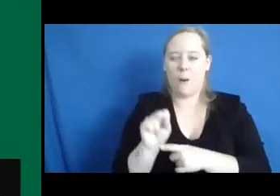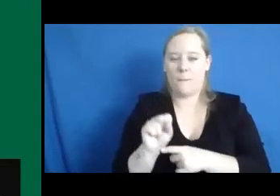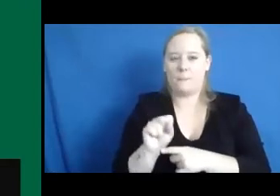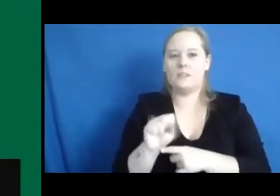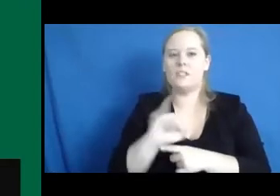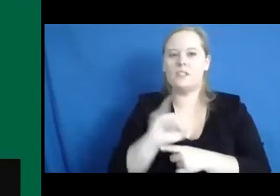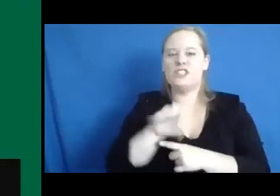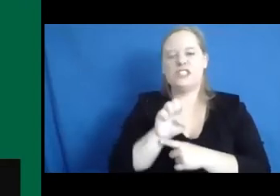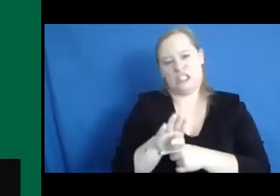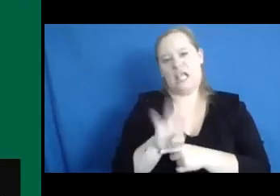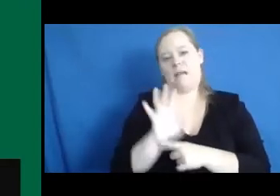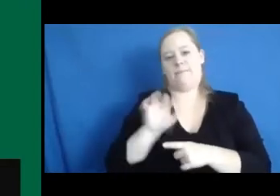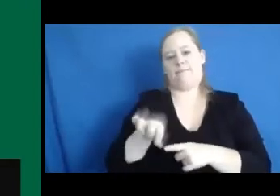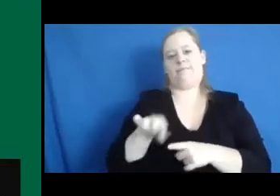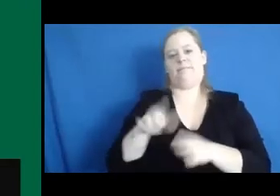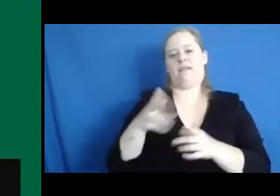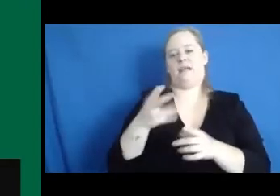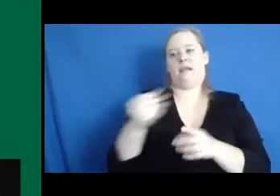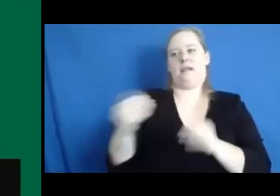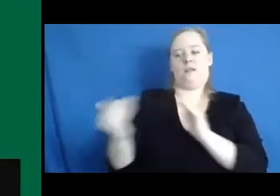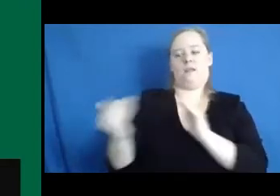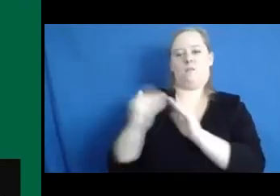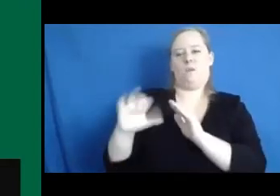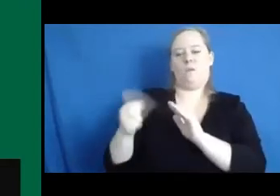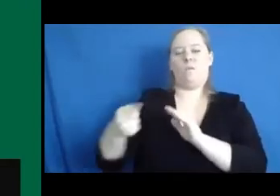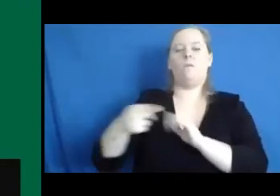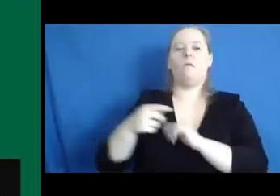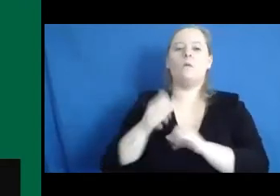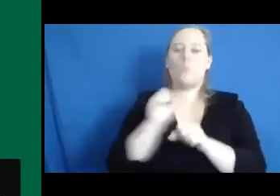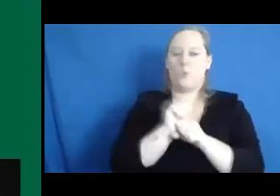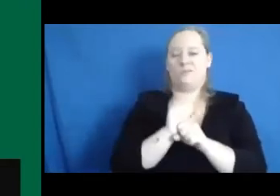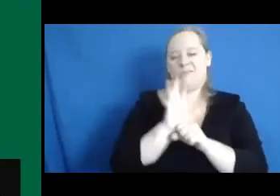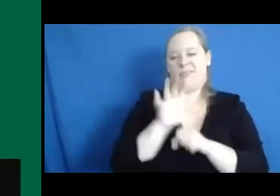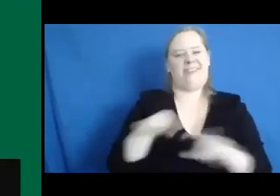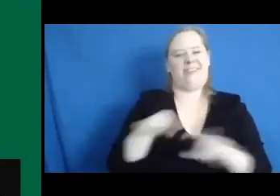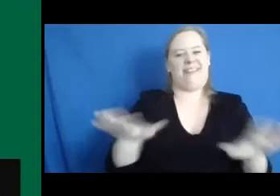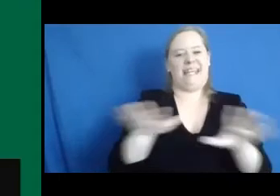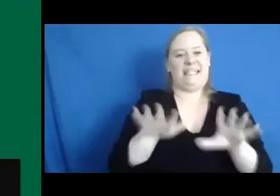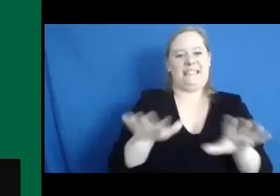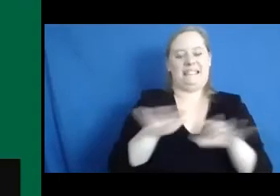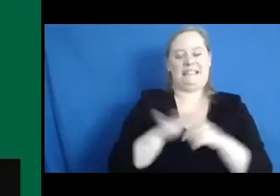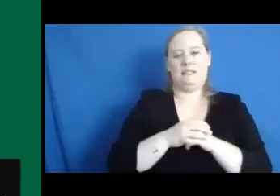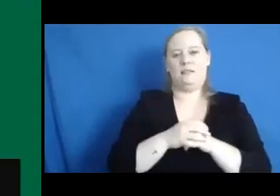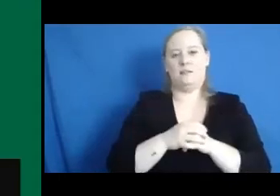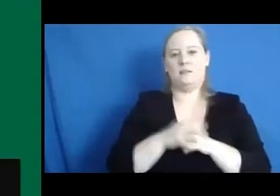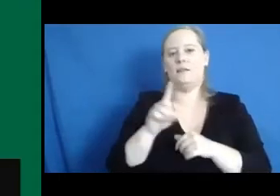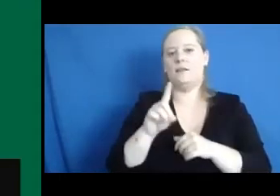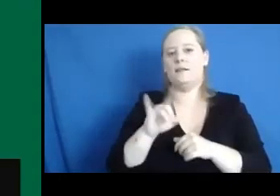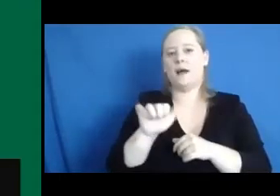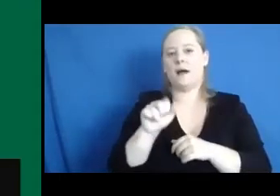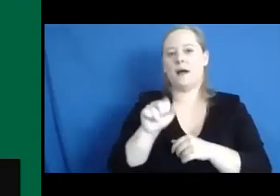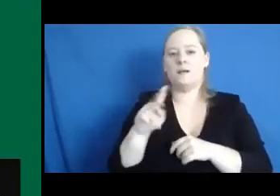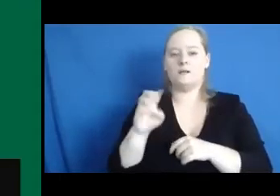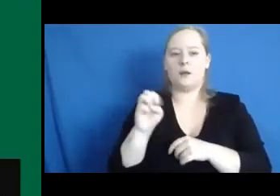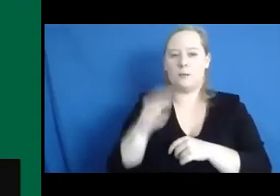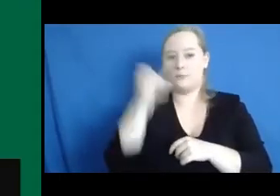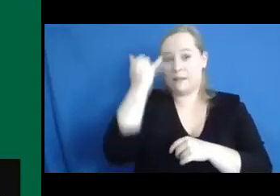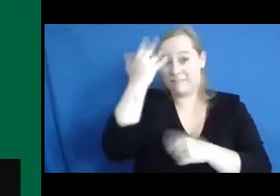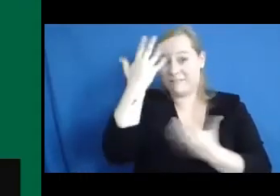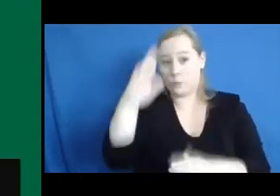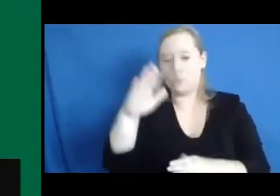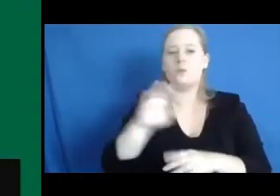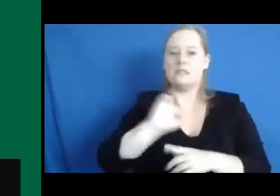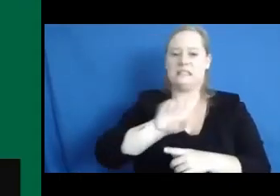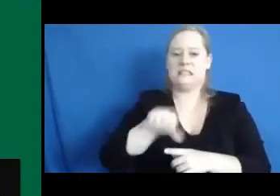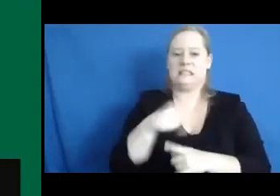our colleague Becky Bixby at UNM have worked on, where diatoms, if you're not familiar with them, are single-celled alga